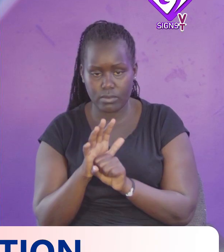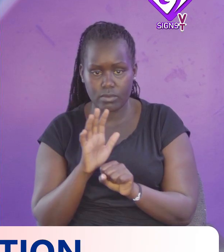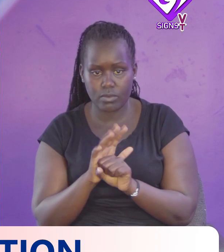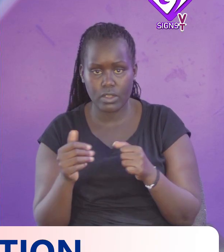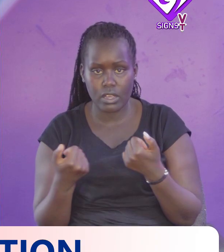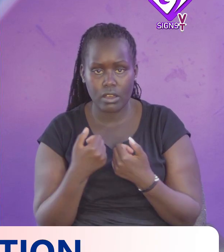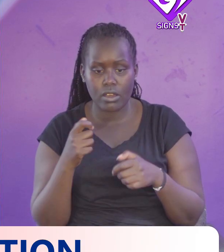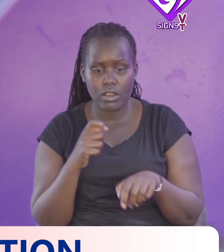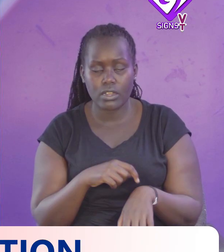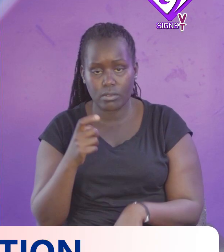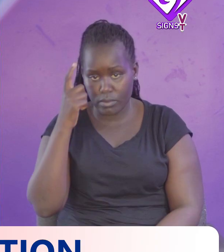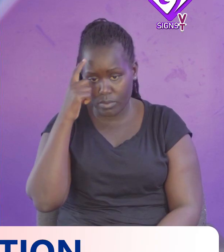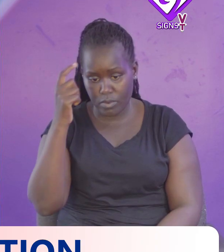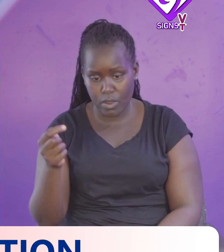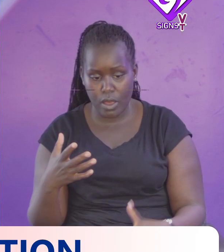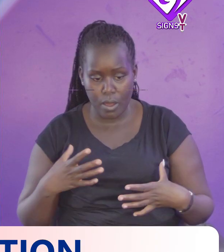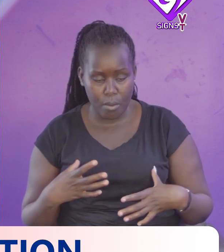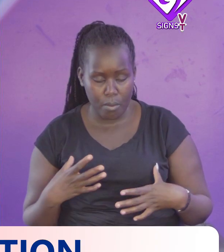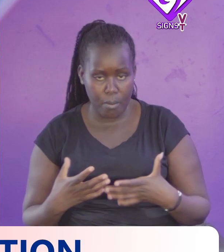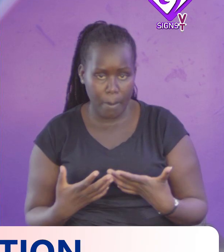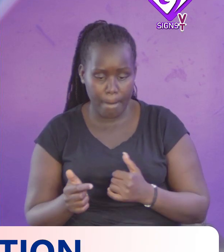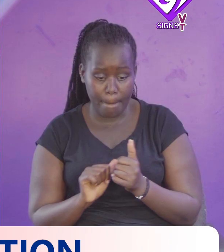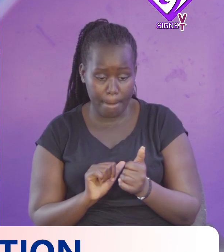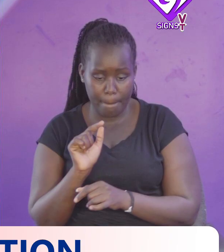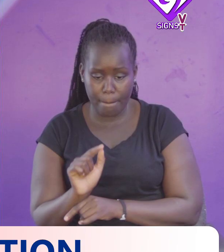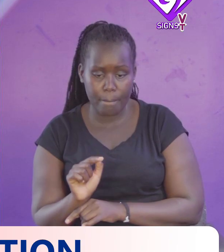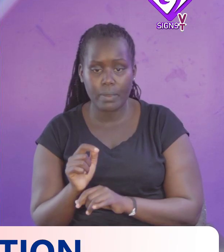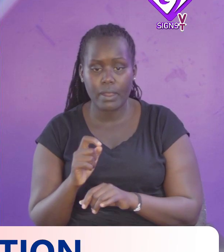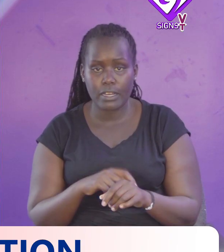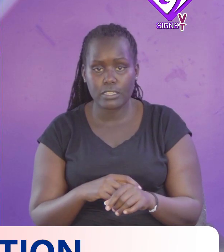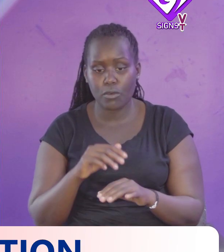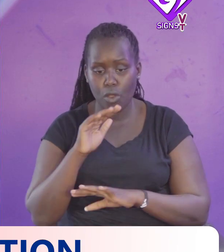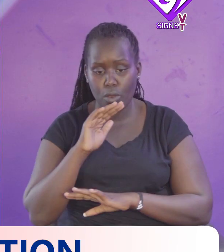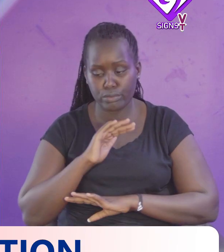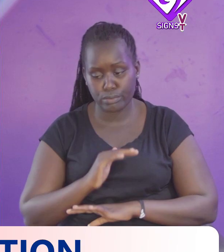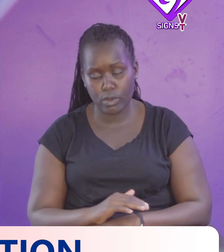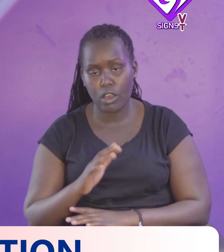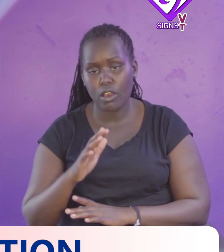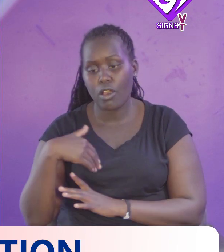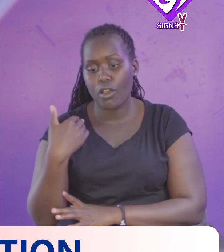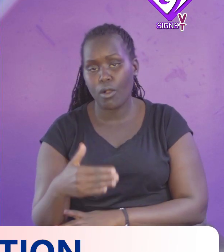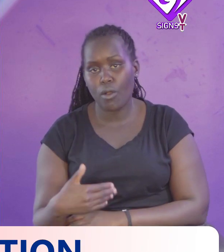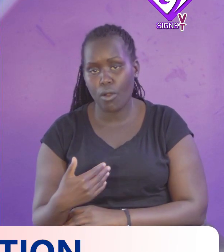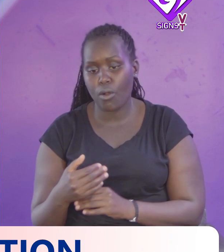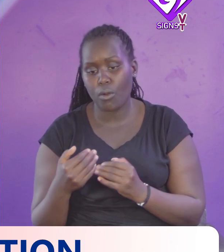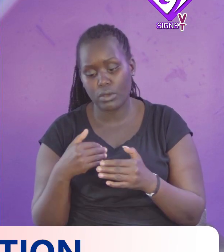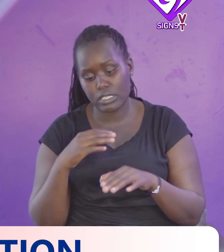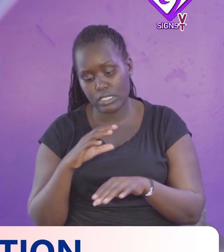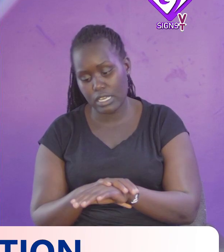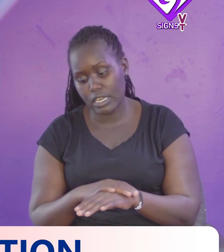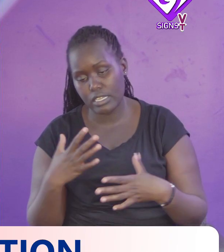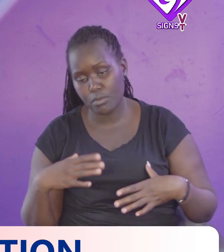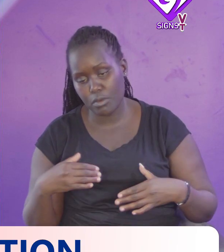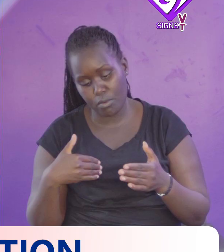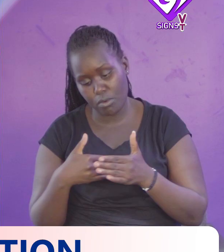People abhor you. Yes. But when you're polite, you'll always draw people to you. Baba was, I'm not